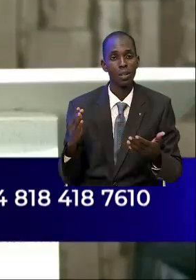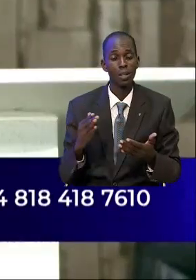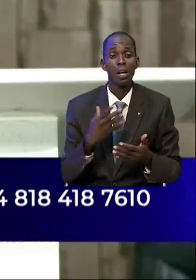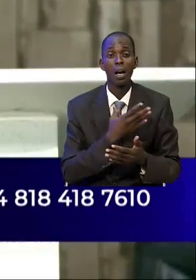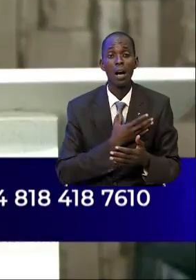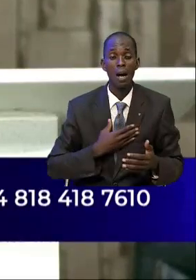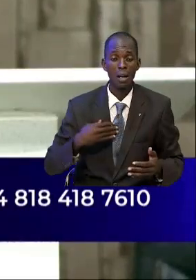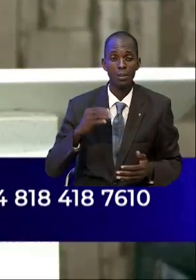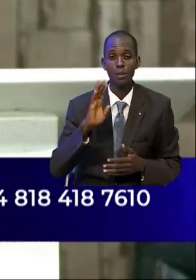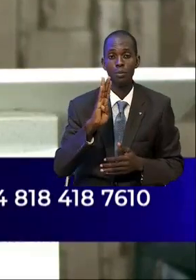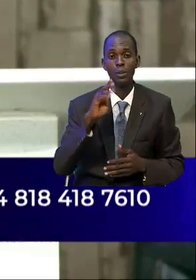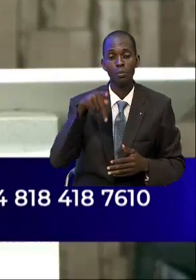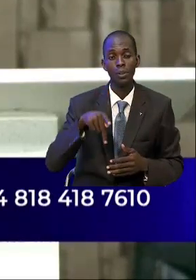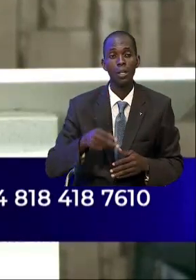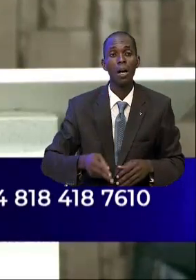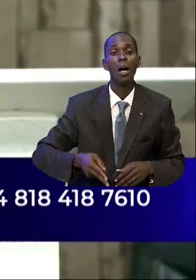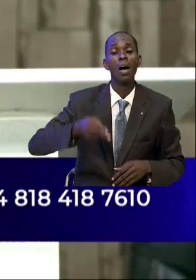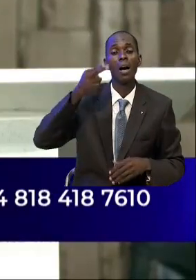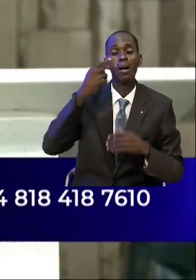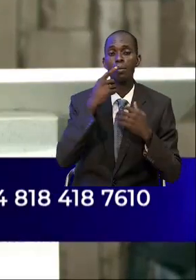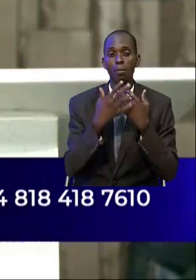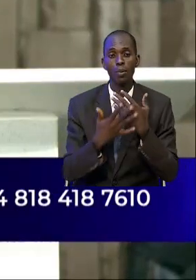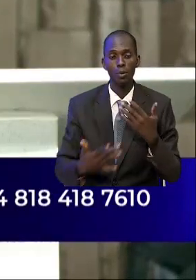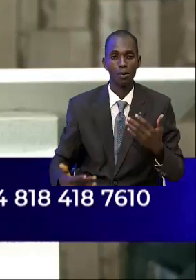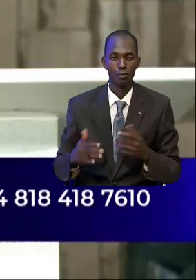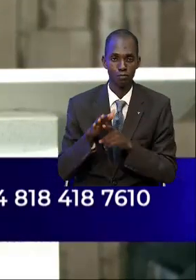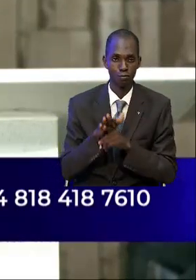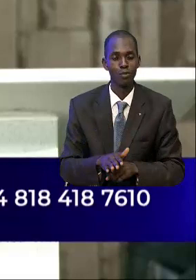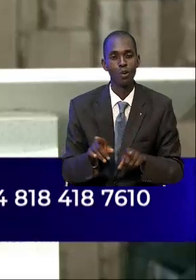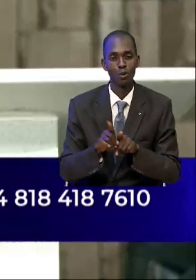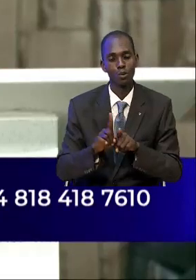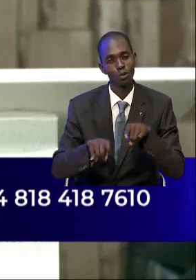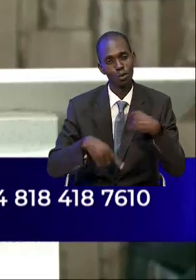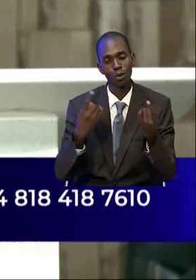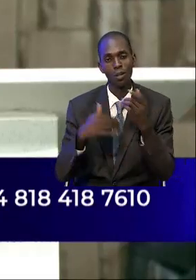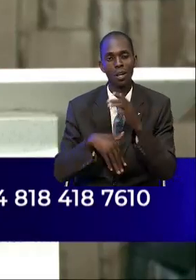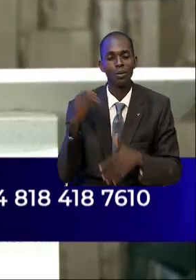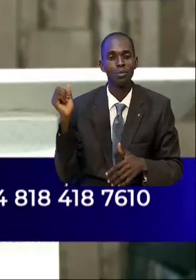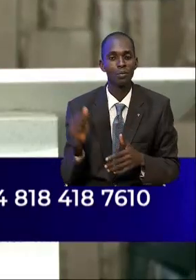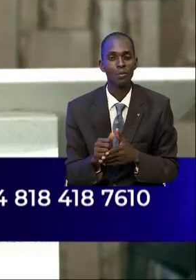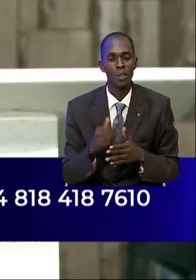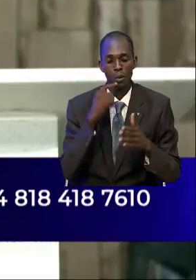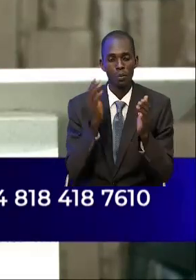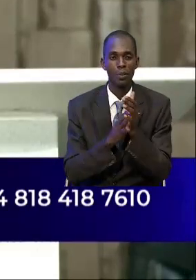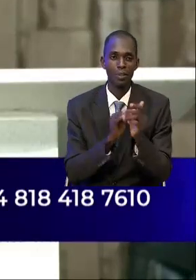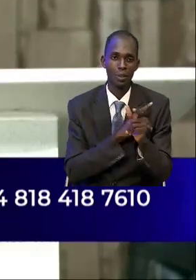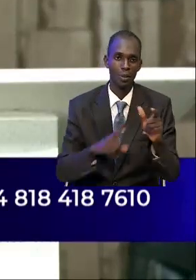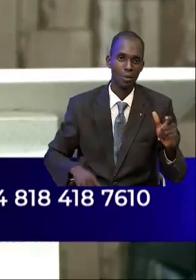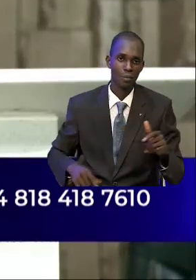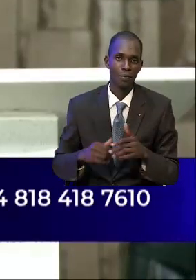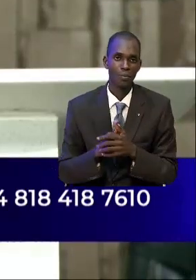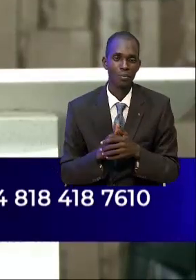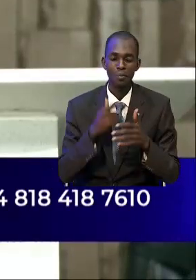Frequent urine gone. Also high blood pressure gone. And he say he's short now. The next person,